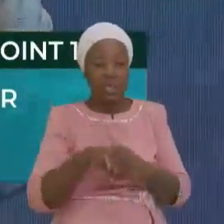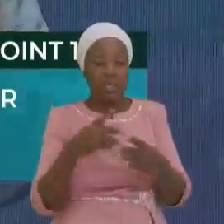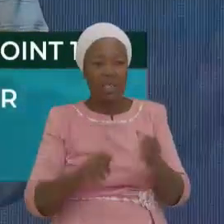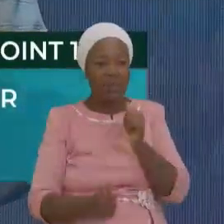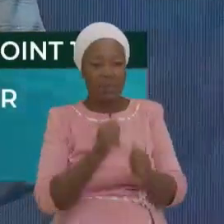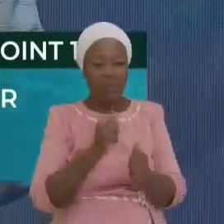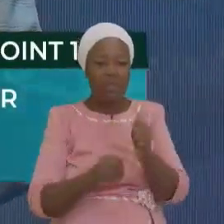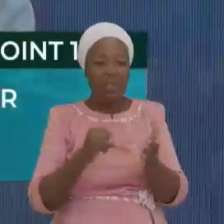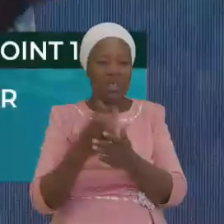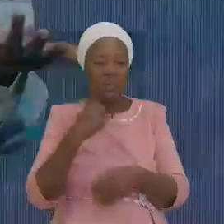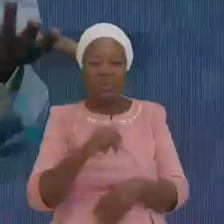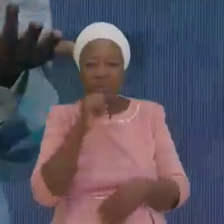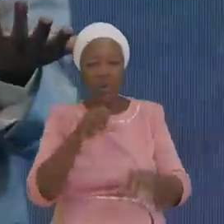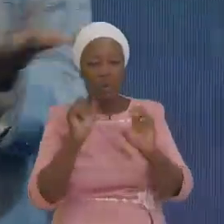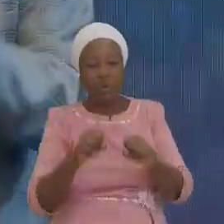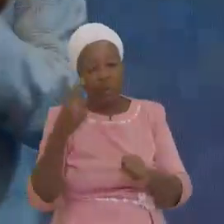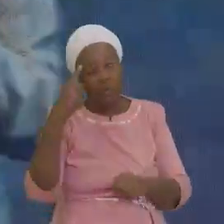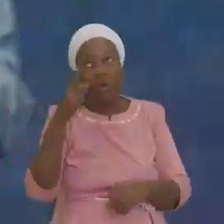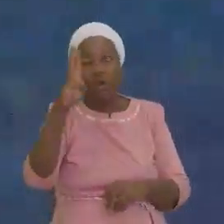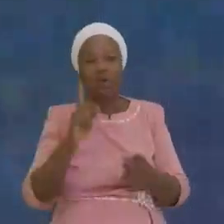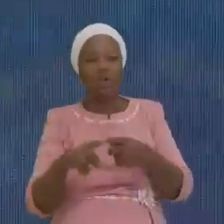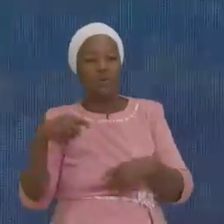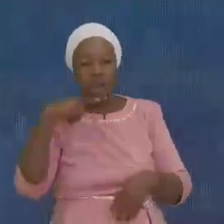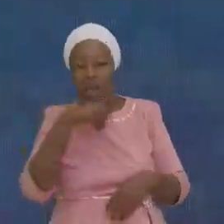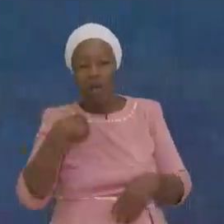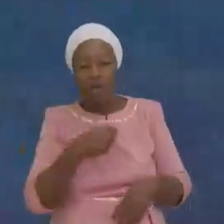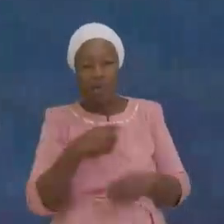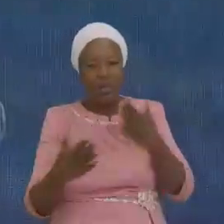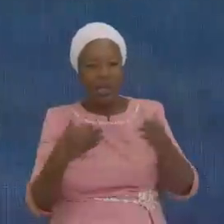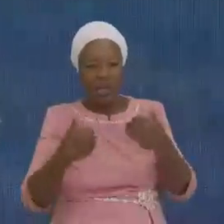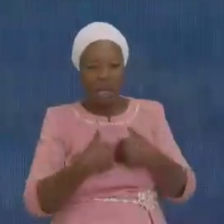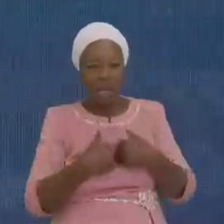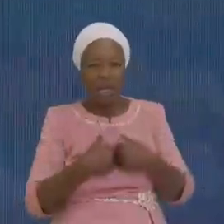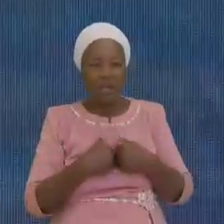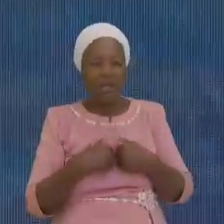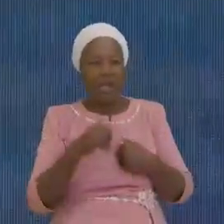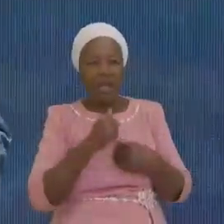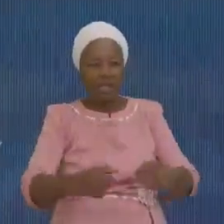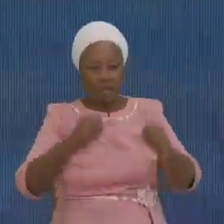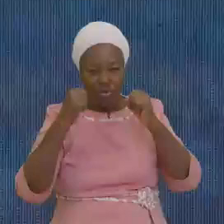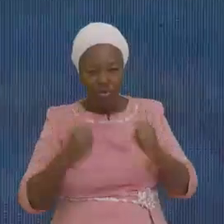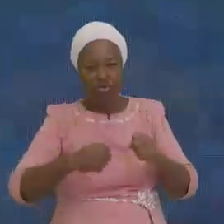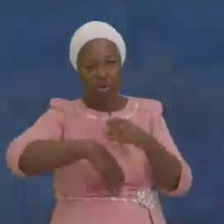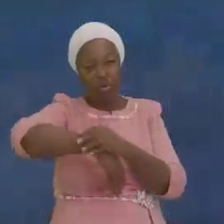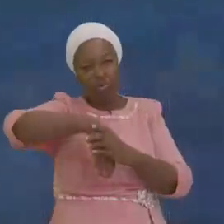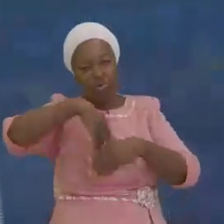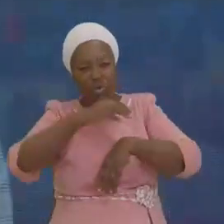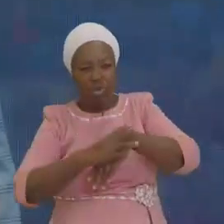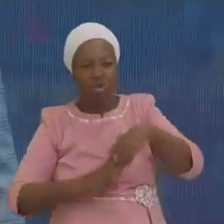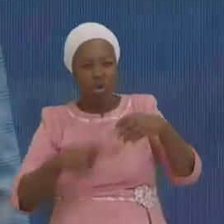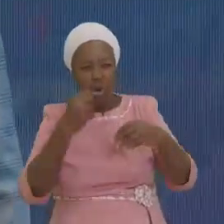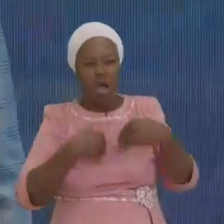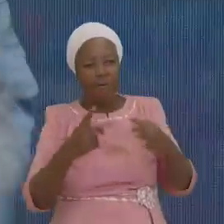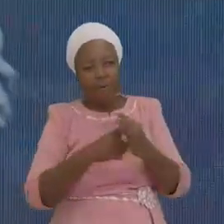for God to lie, we might have a strong consolation who have fled